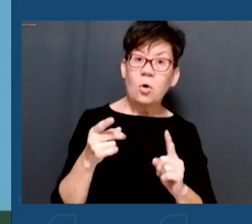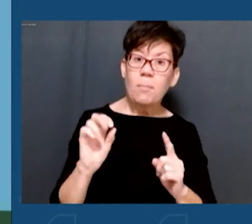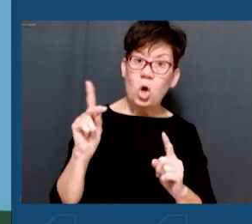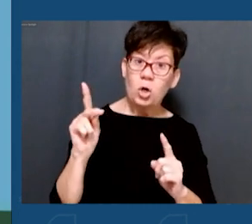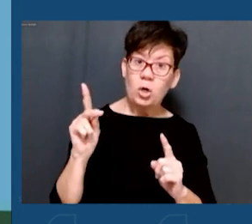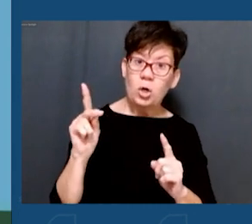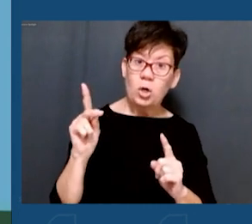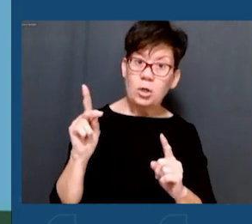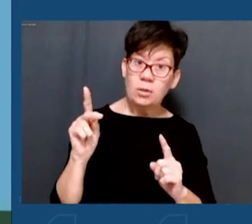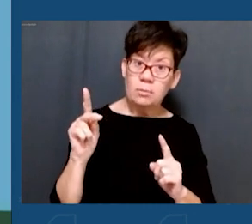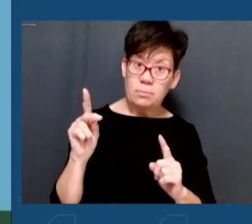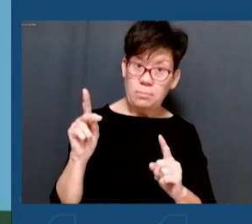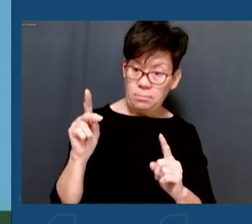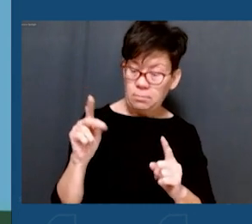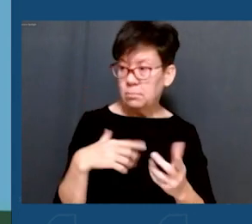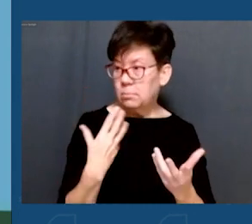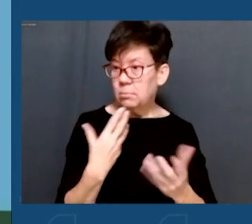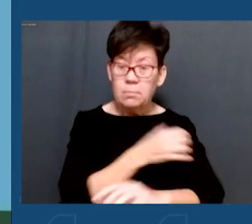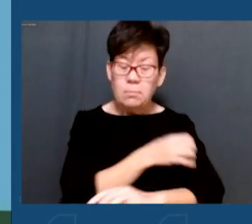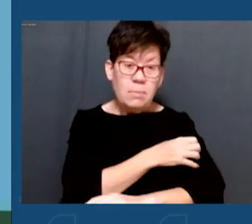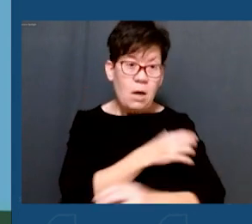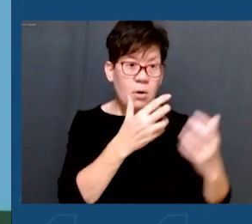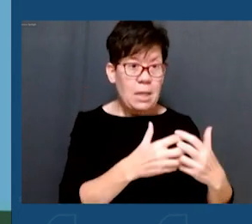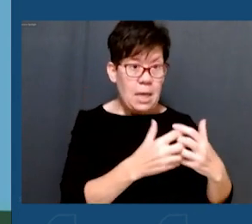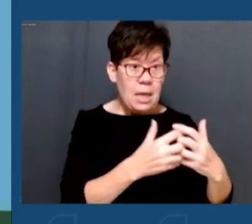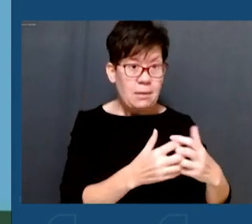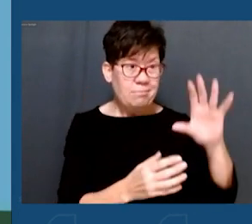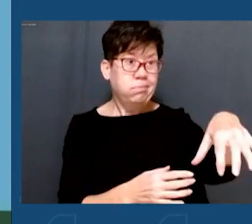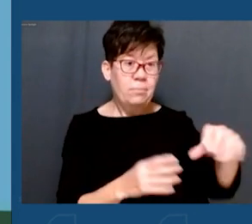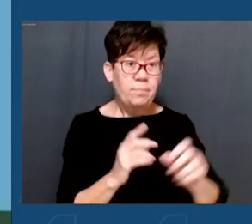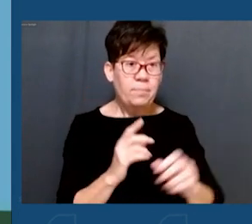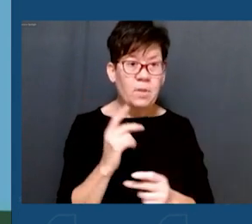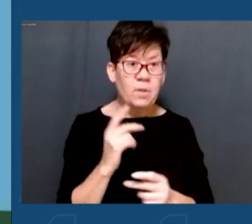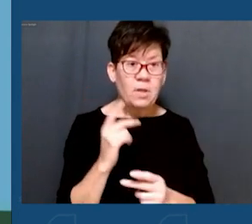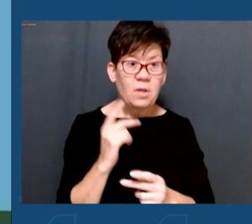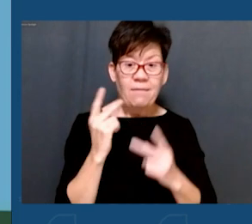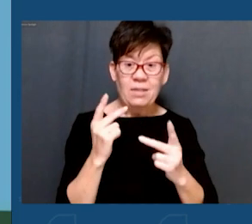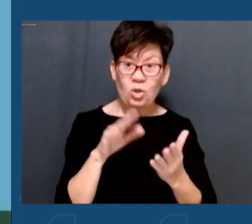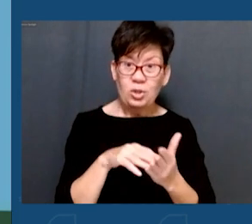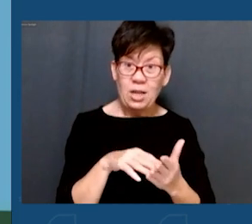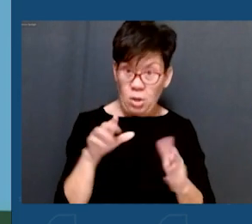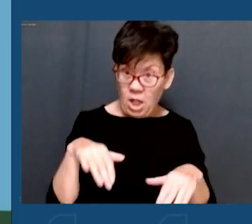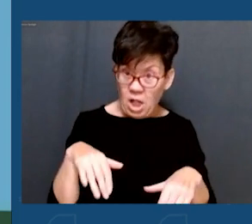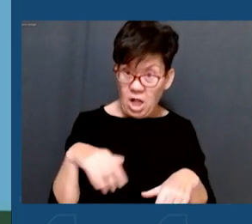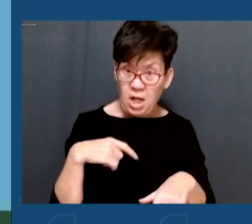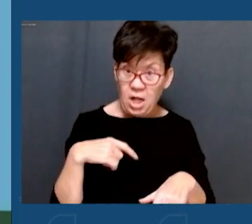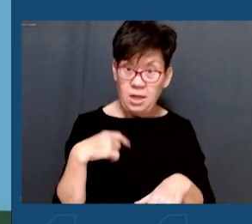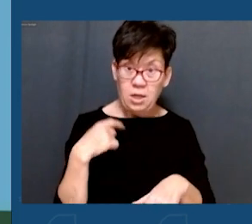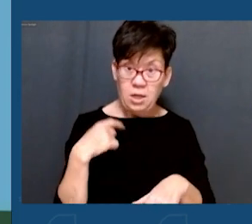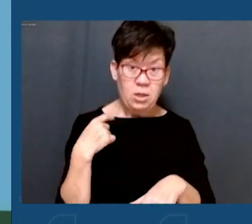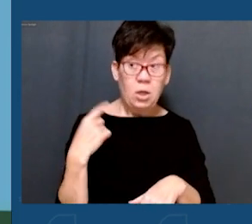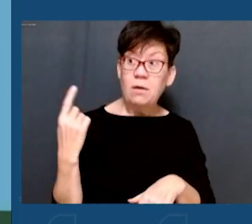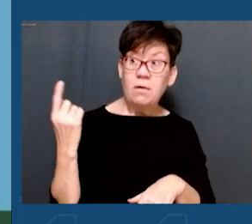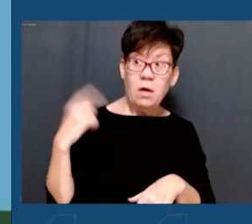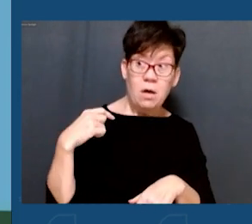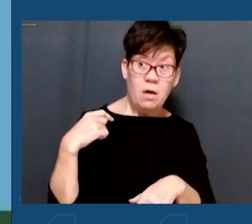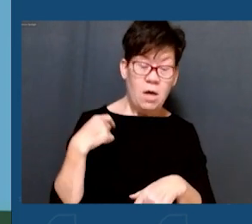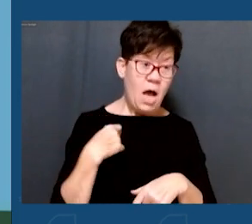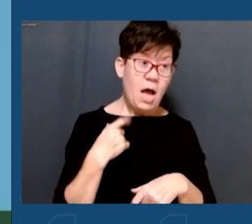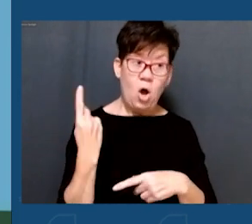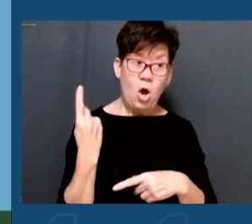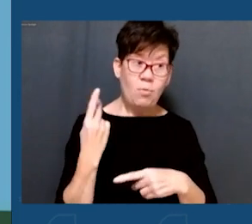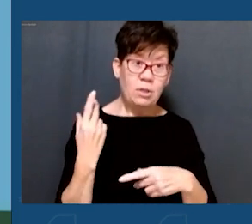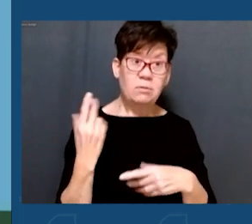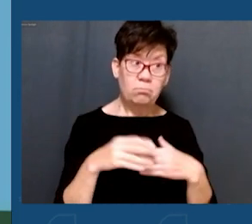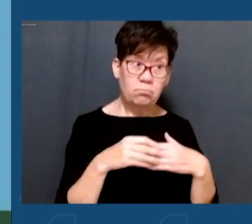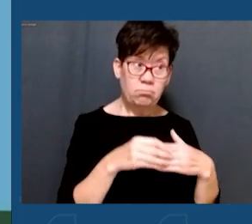the power plant, incredible visitor center at the power plant. If you've not been there, I take everybody who visits me to that power plant. The visitor